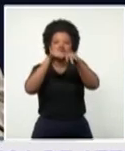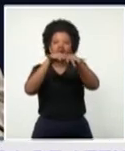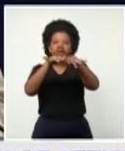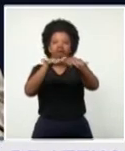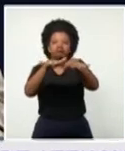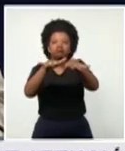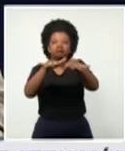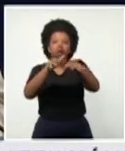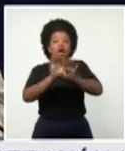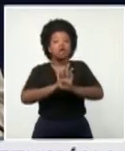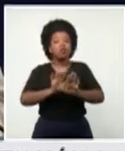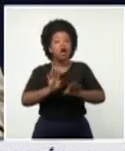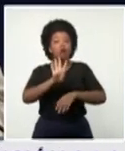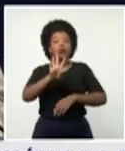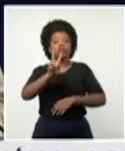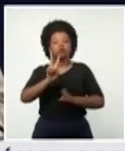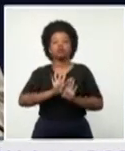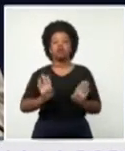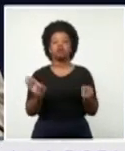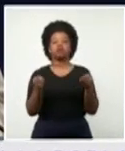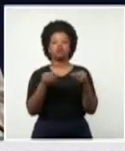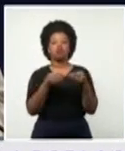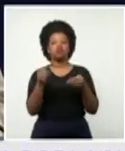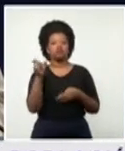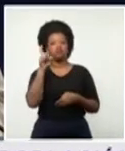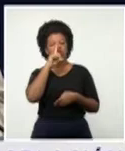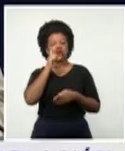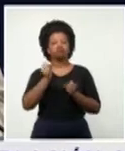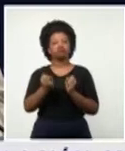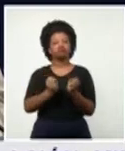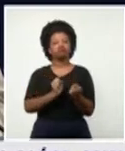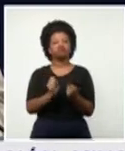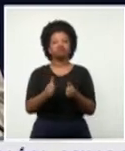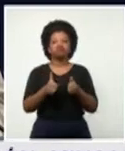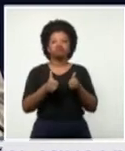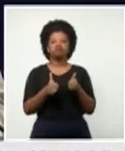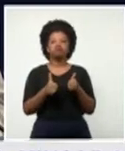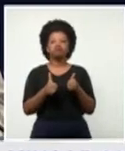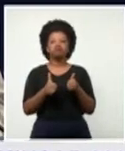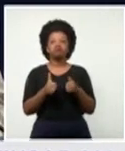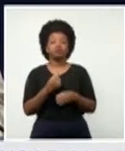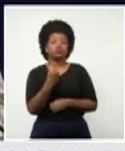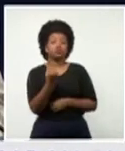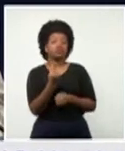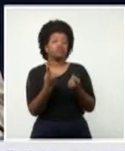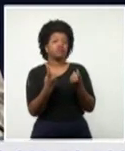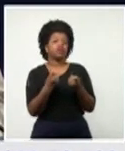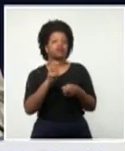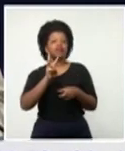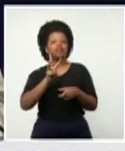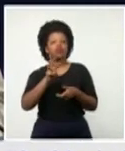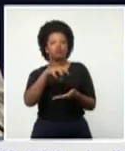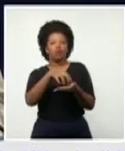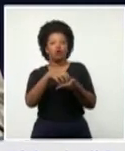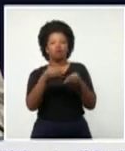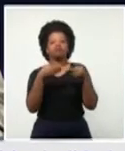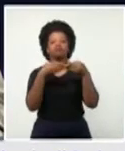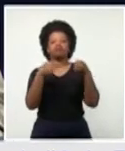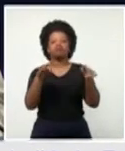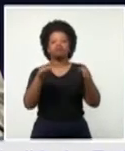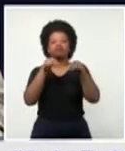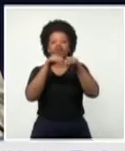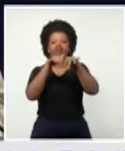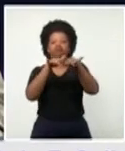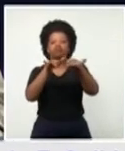and 42 of them have been declared closed and under control. And there are only 3 of them